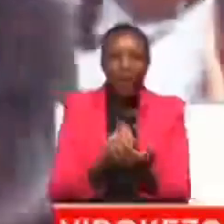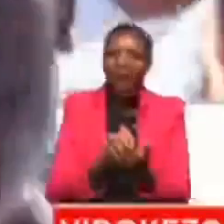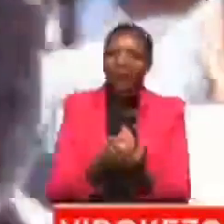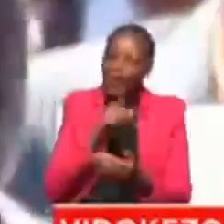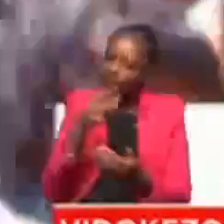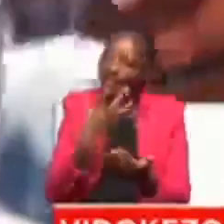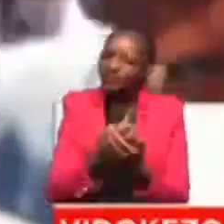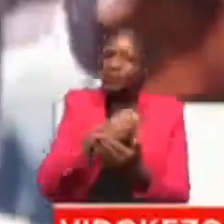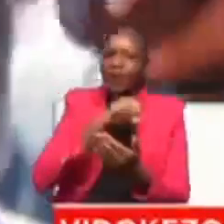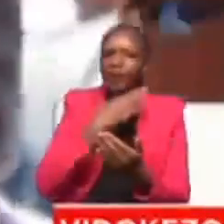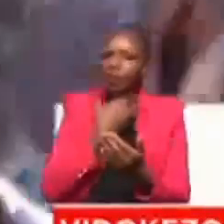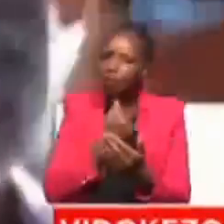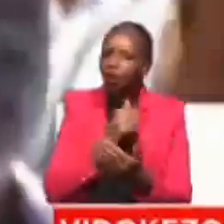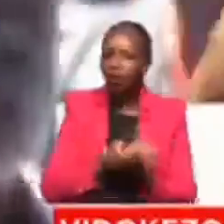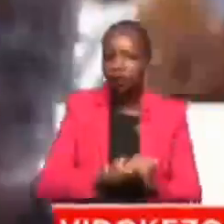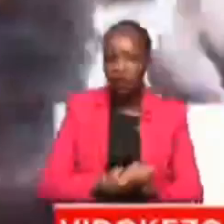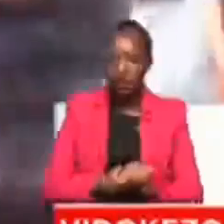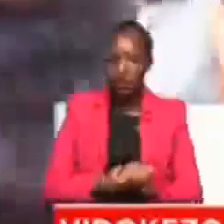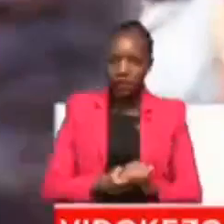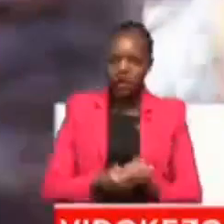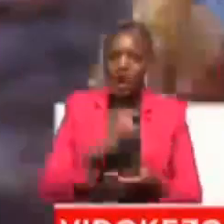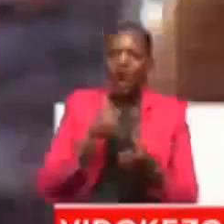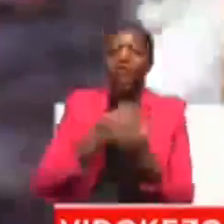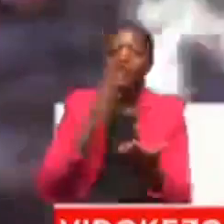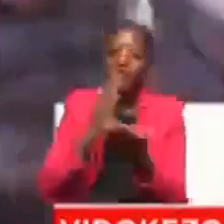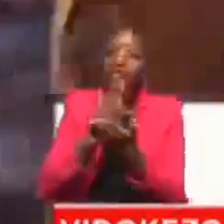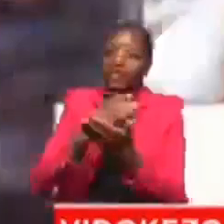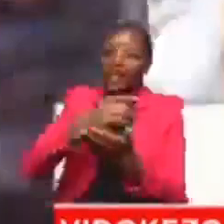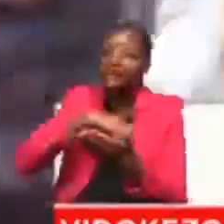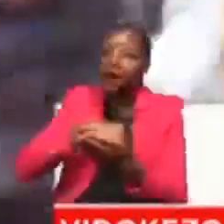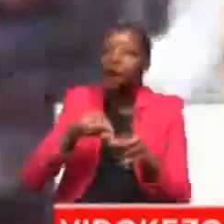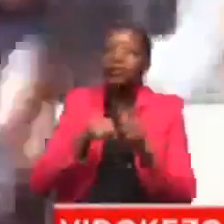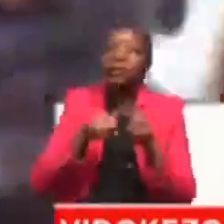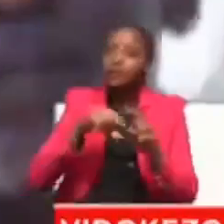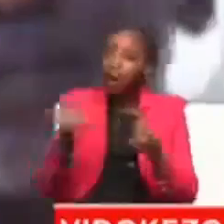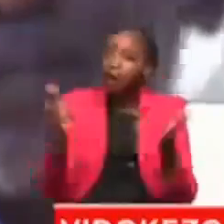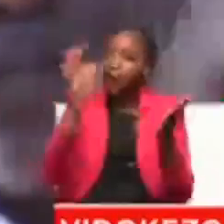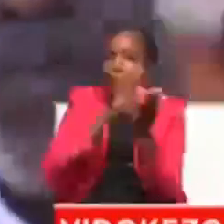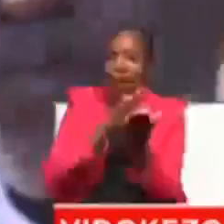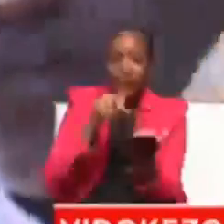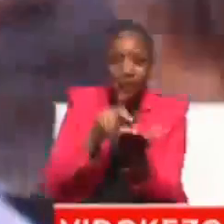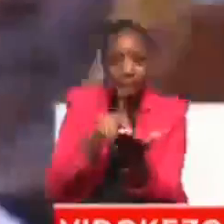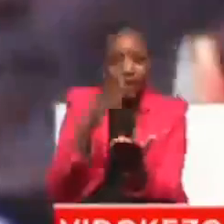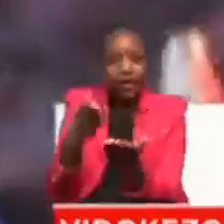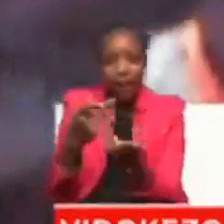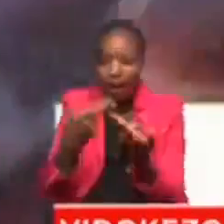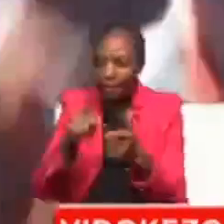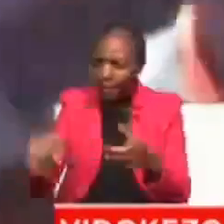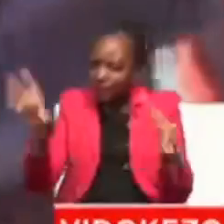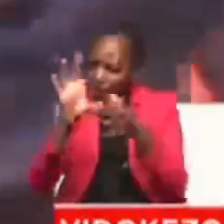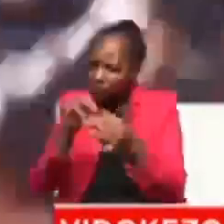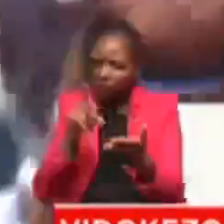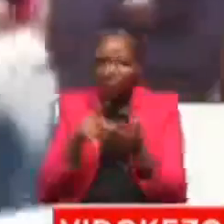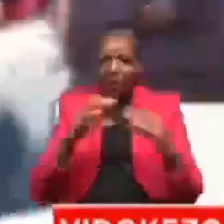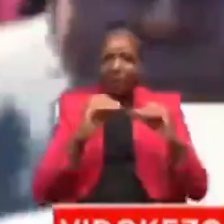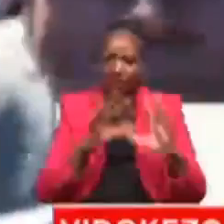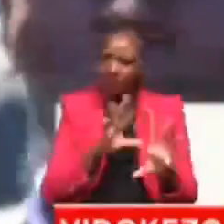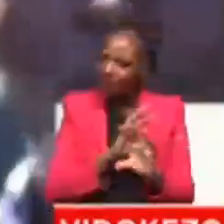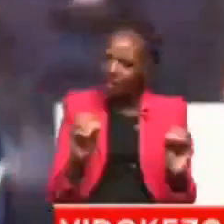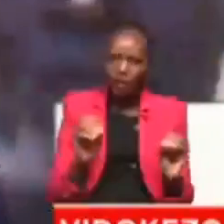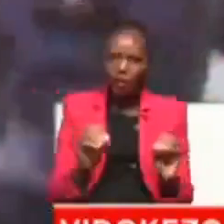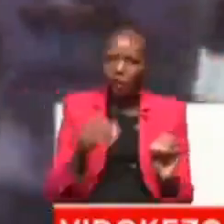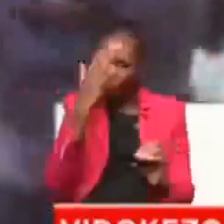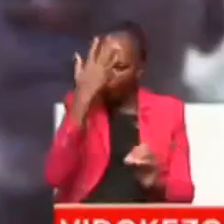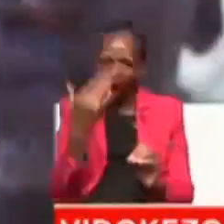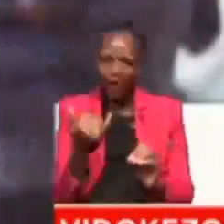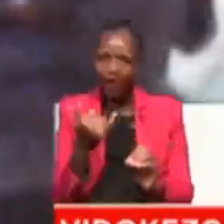want. And it is our right. Other banks are paying. Gusii Mwalimu SACCO is not paying teachers their